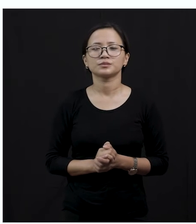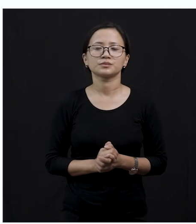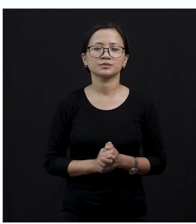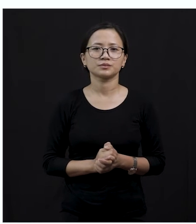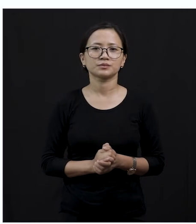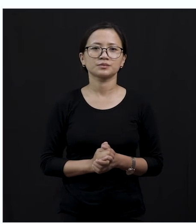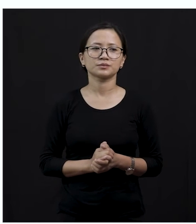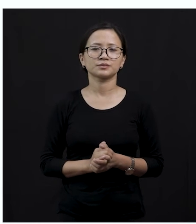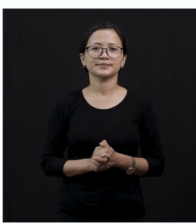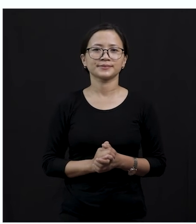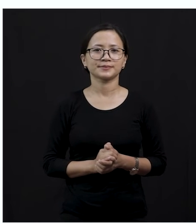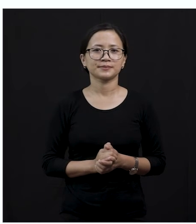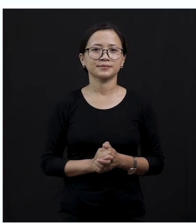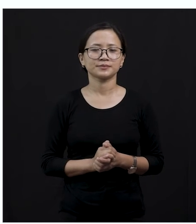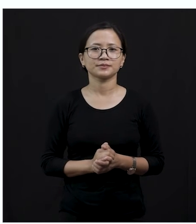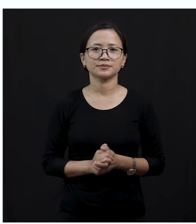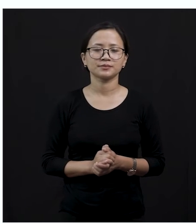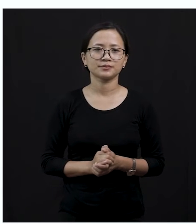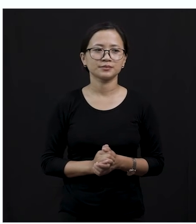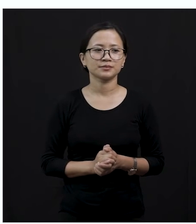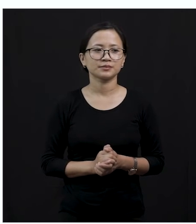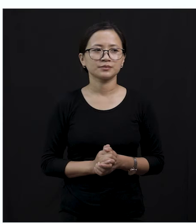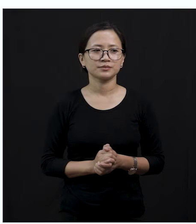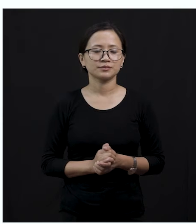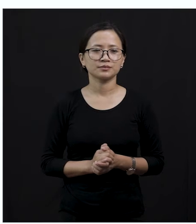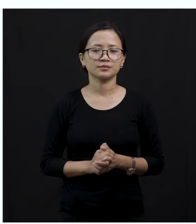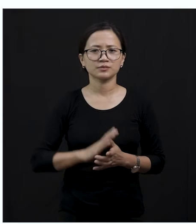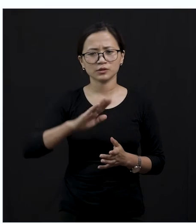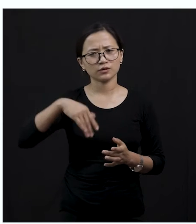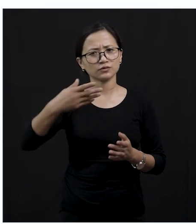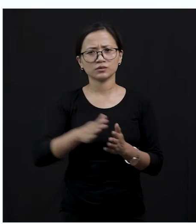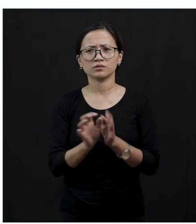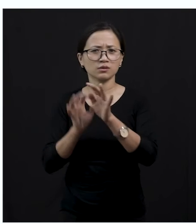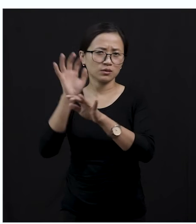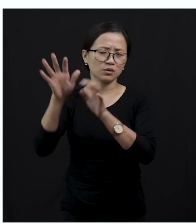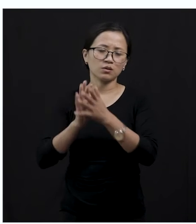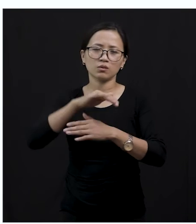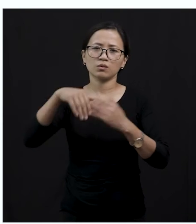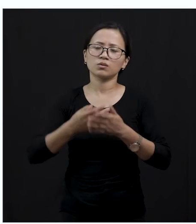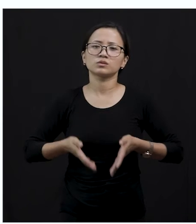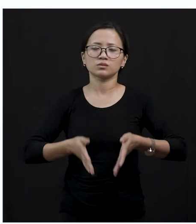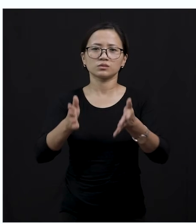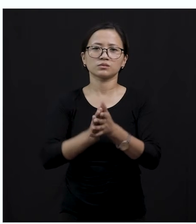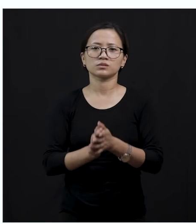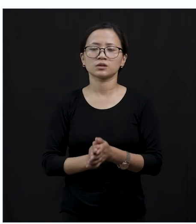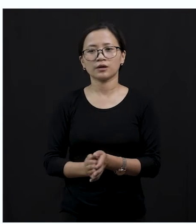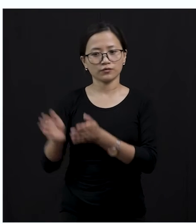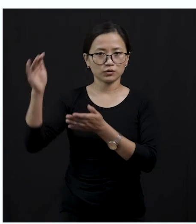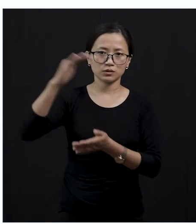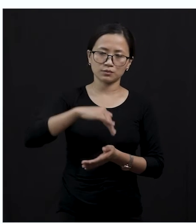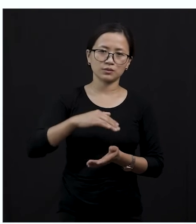to big. Okay, so this is the ascending order. Now, after climbing all the way up, he has to come back again, isn't